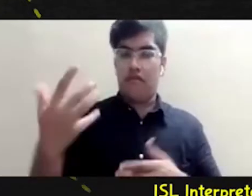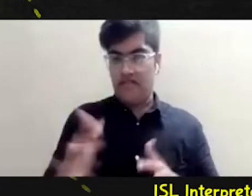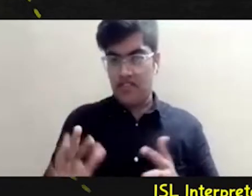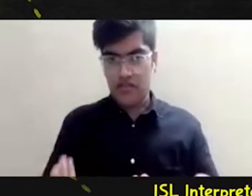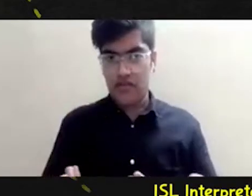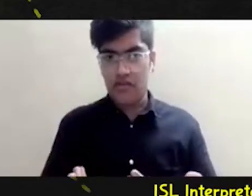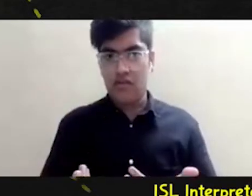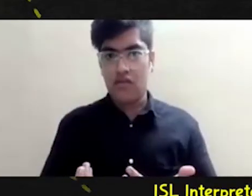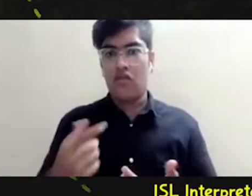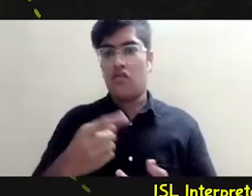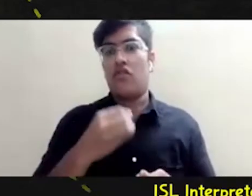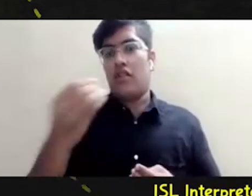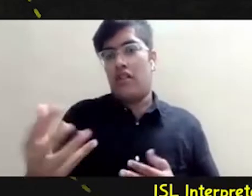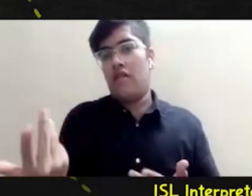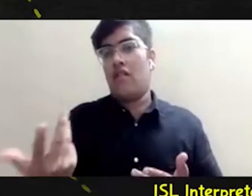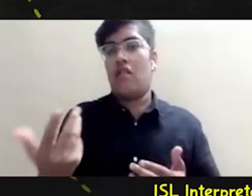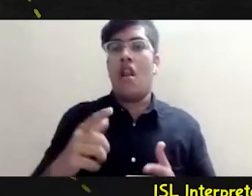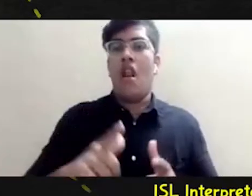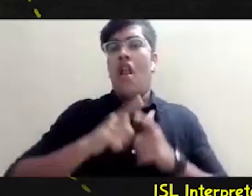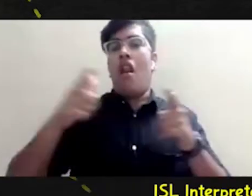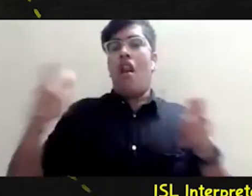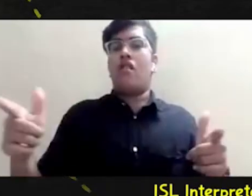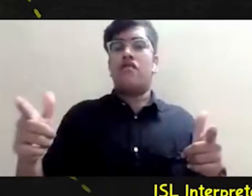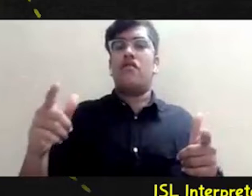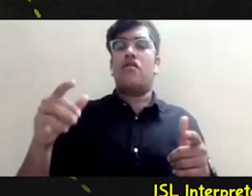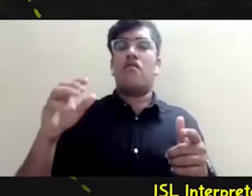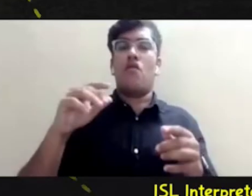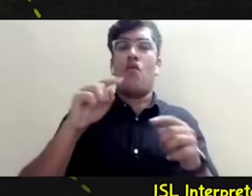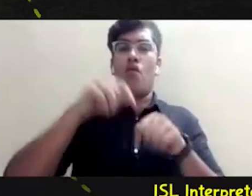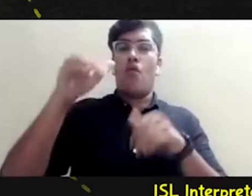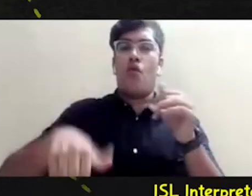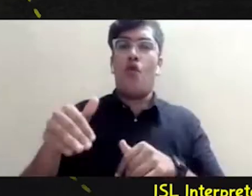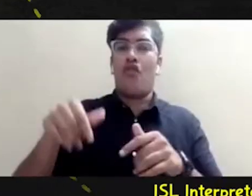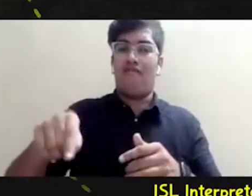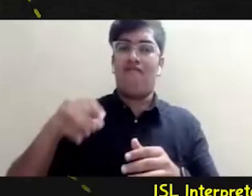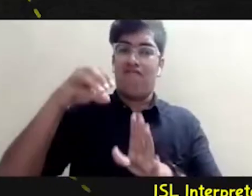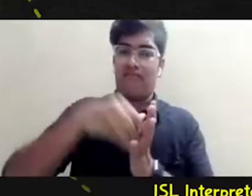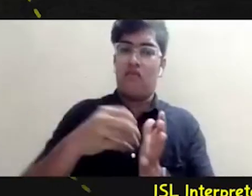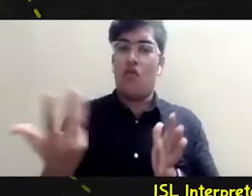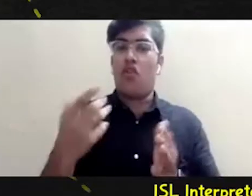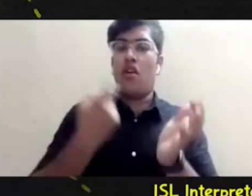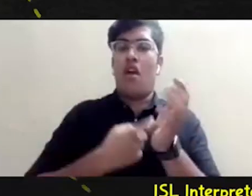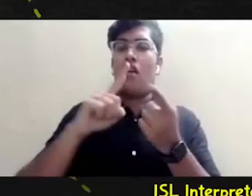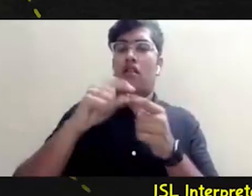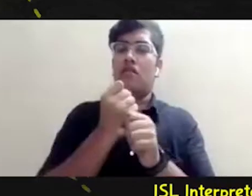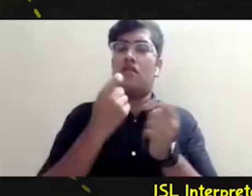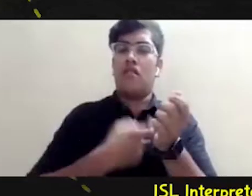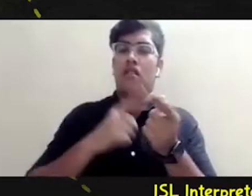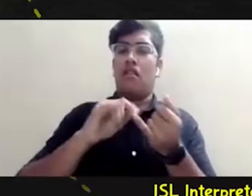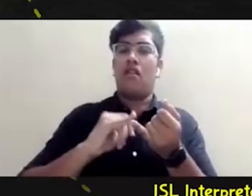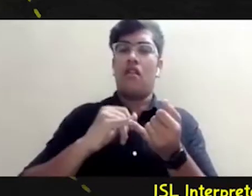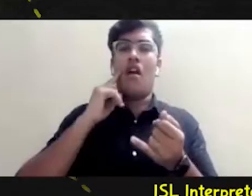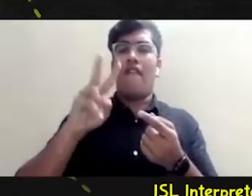the larger vote bank continues to be regressive? So, how to shift the political focus